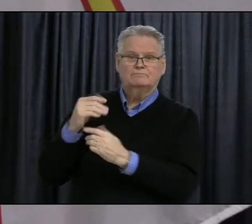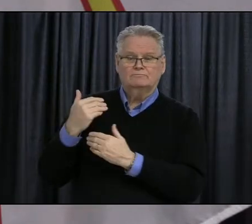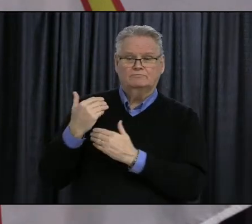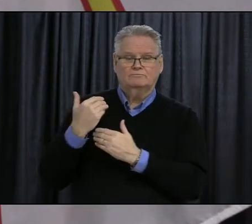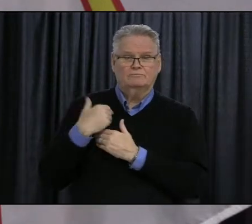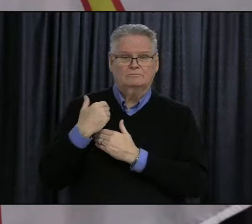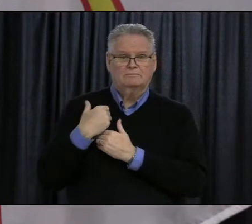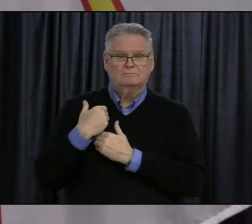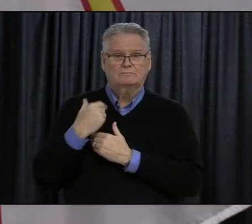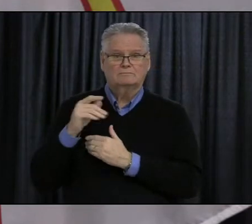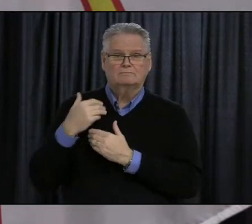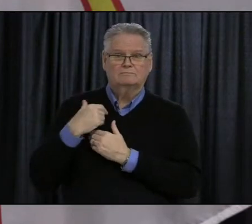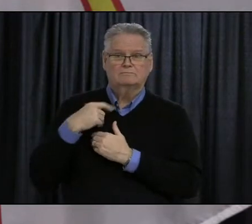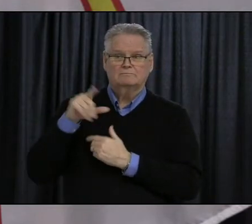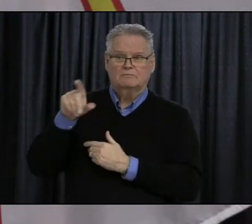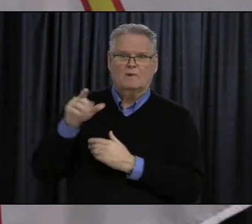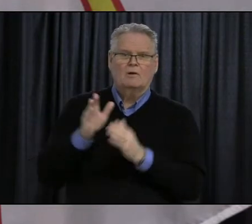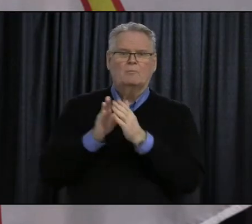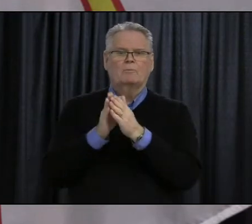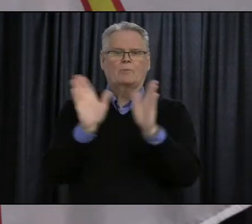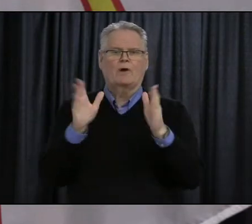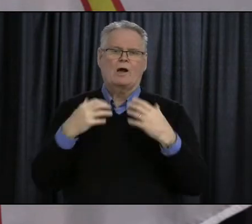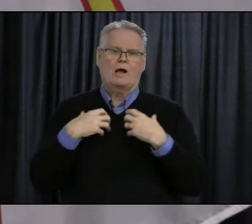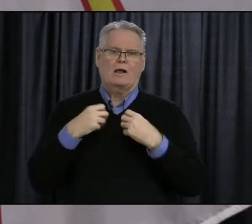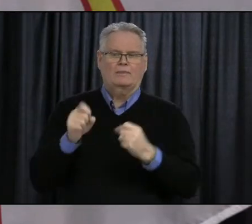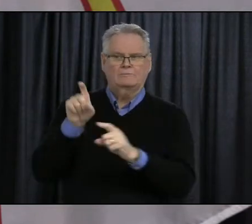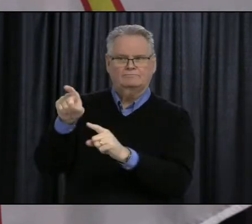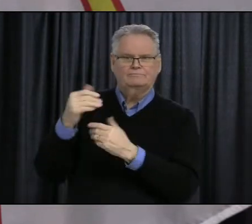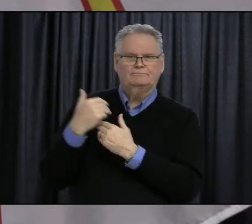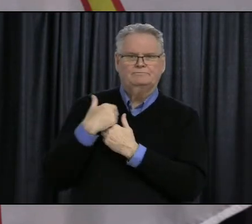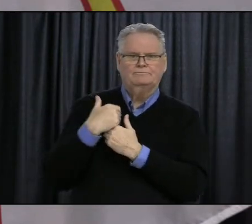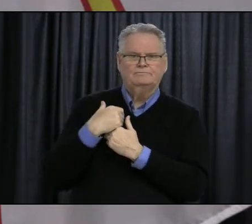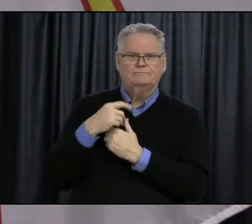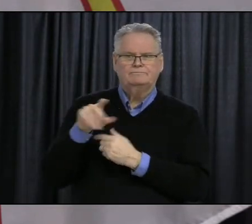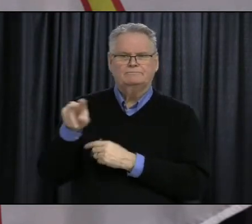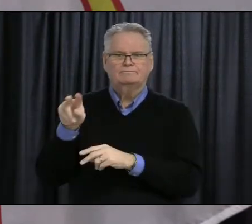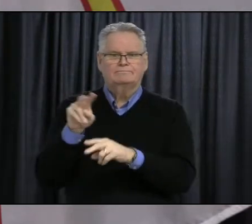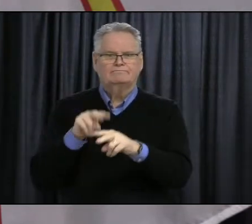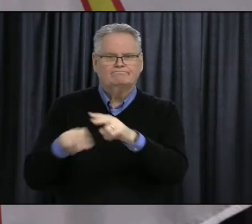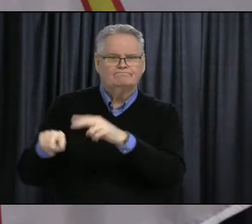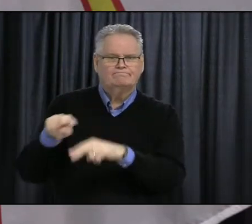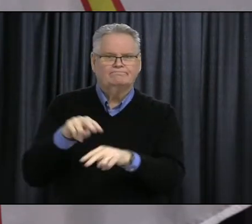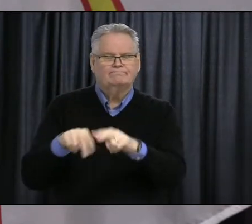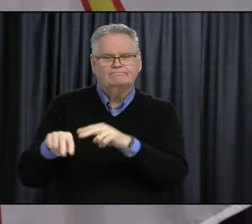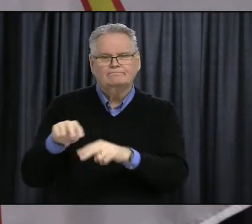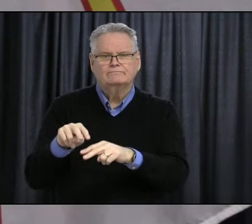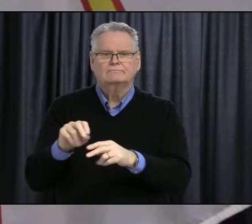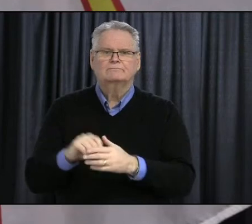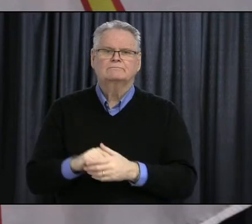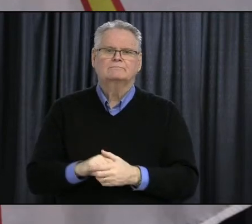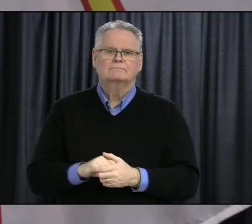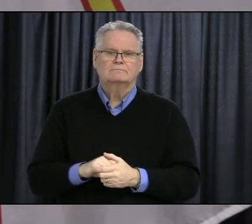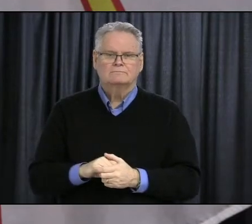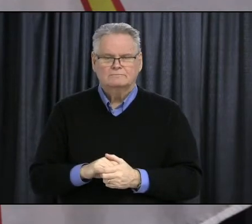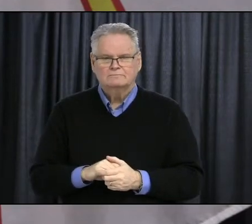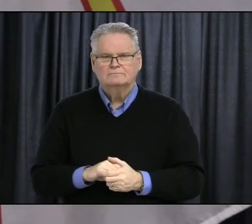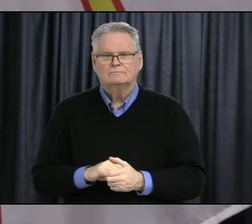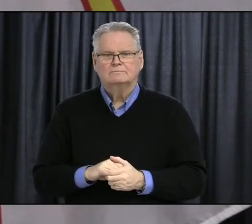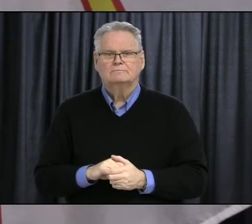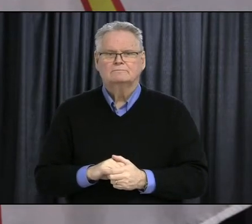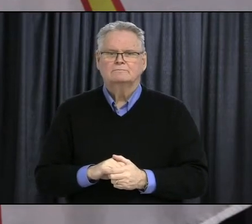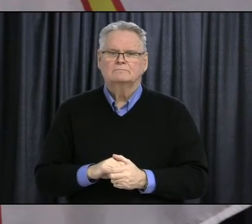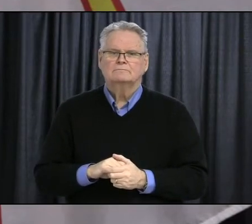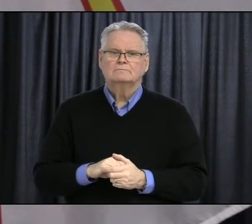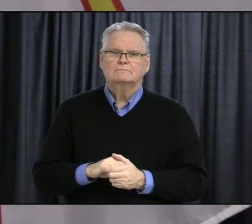have to have weekend events in the schools or anything like that. I think that was more of an operational decision with regard to cleaning and things like